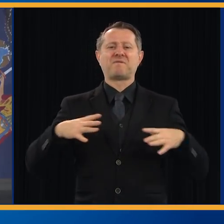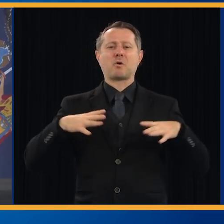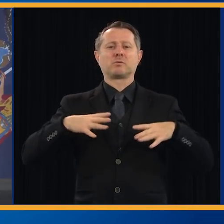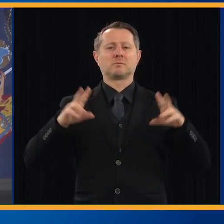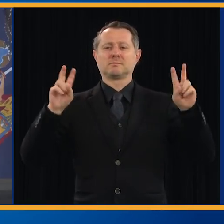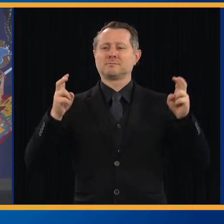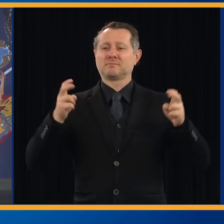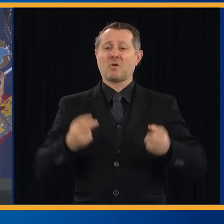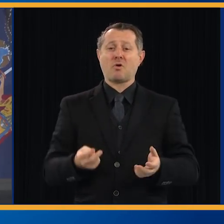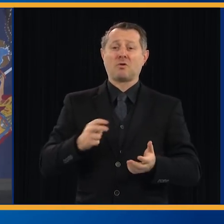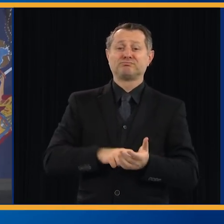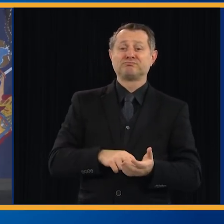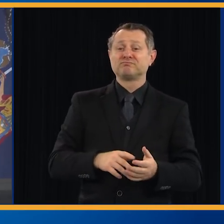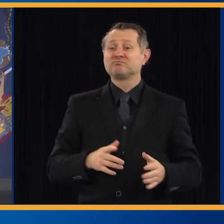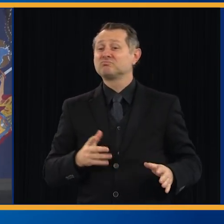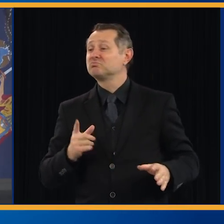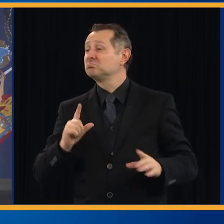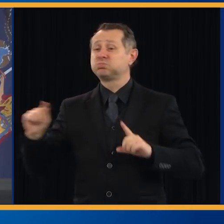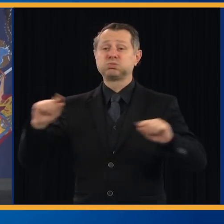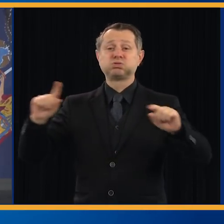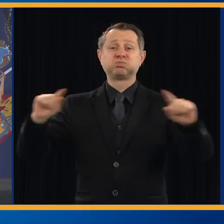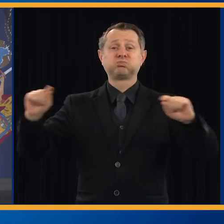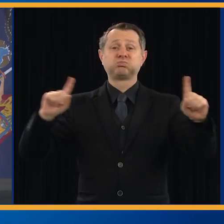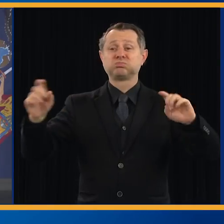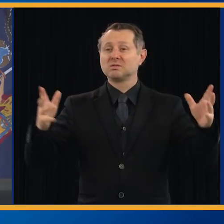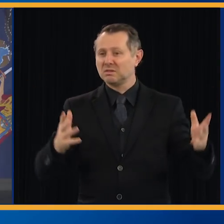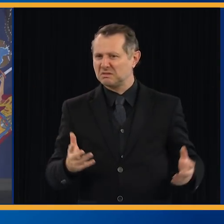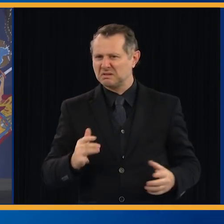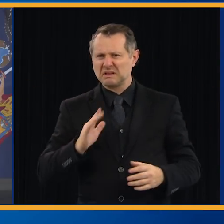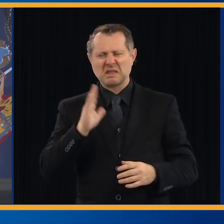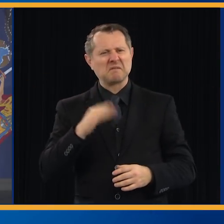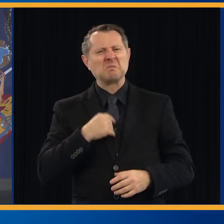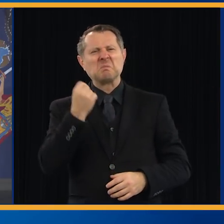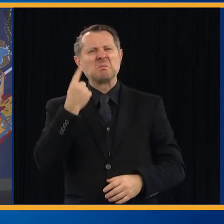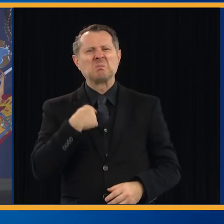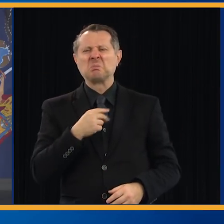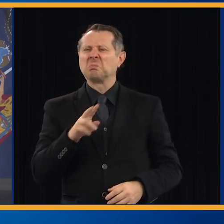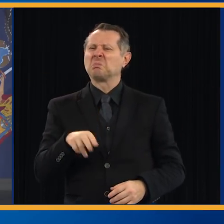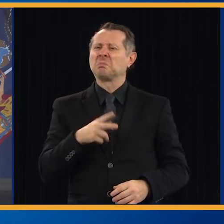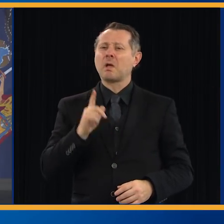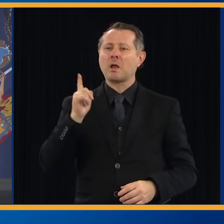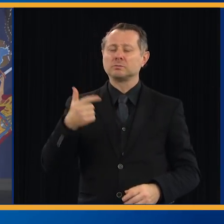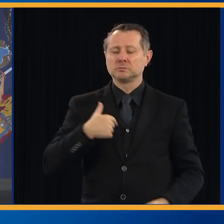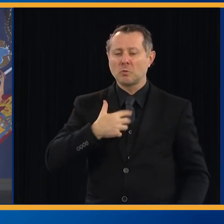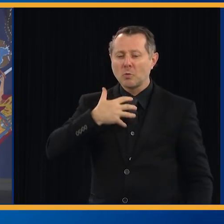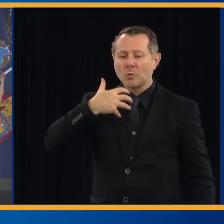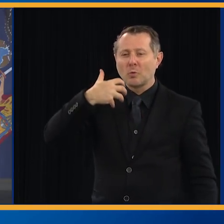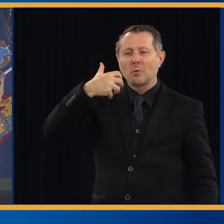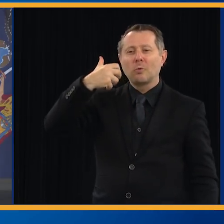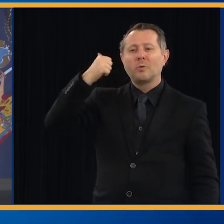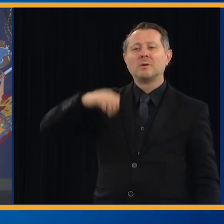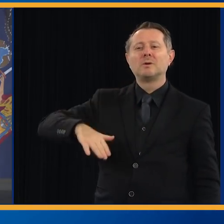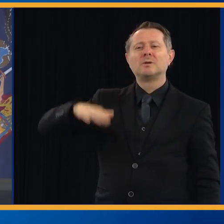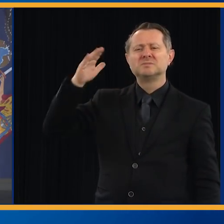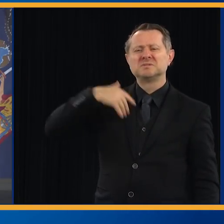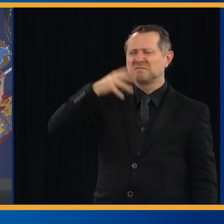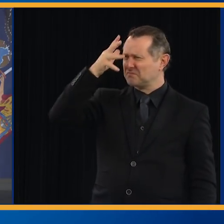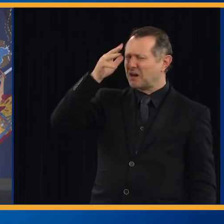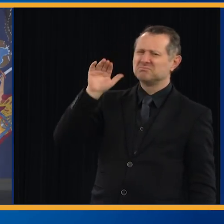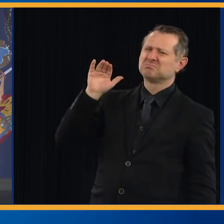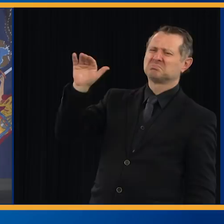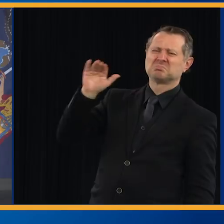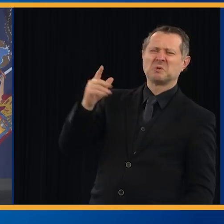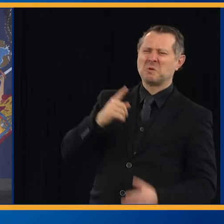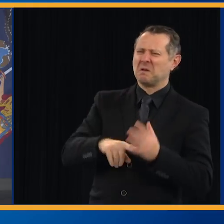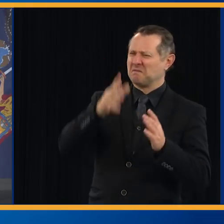up and they would do whatever they were doing. I never really understood what he meant. And later in life, I said to my father, who was his son, I said, what did